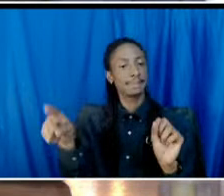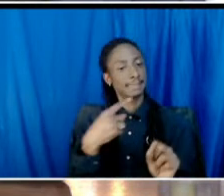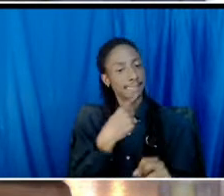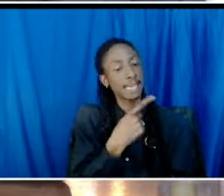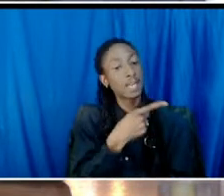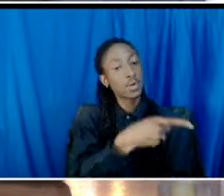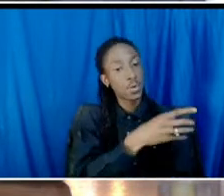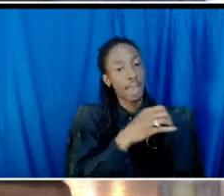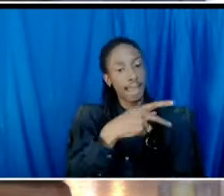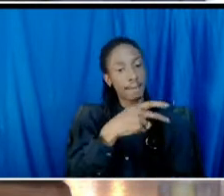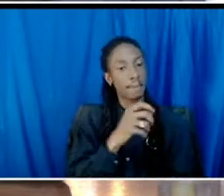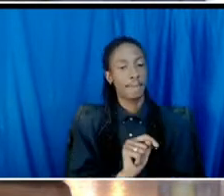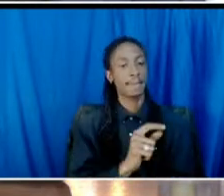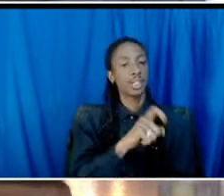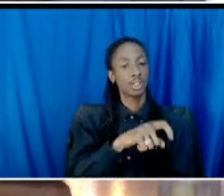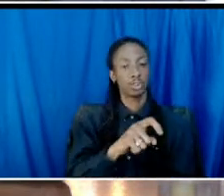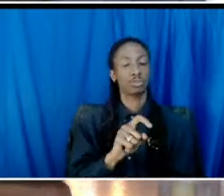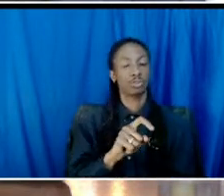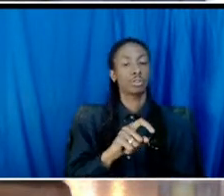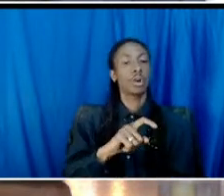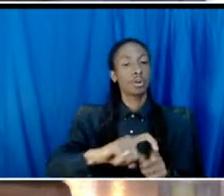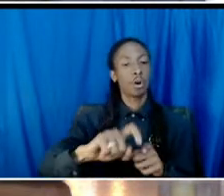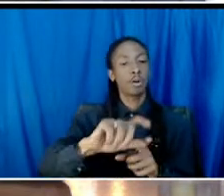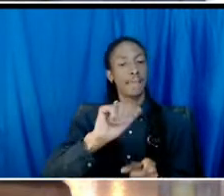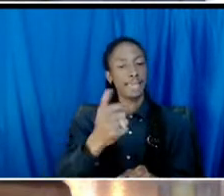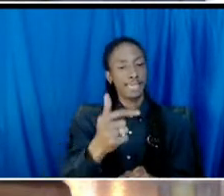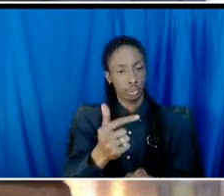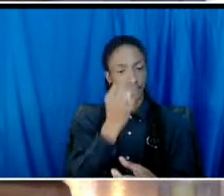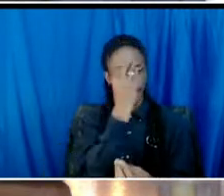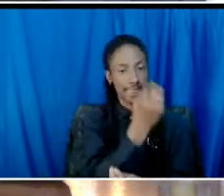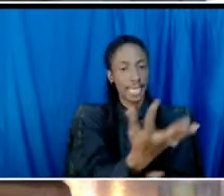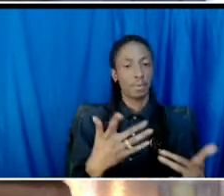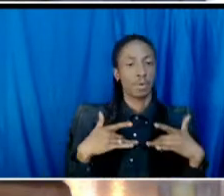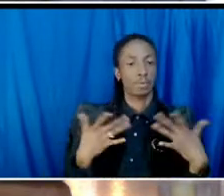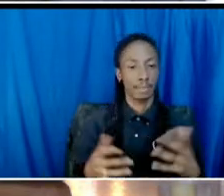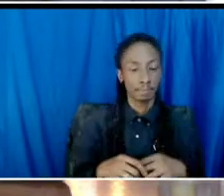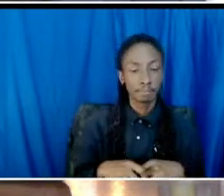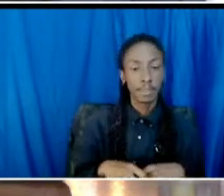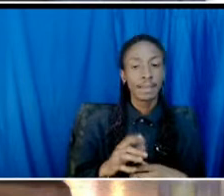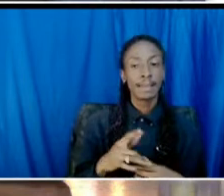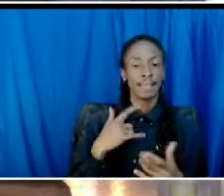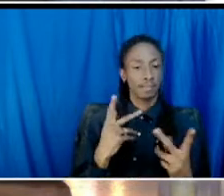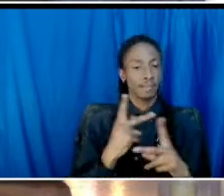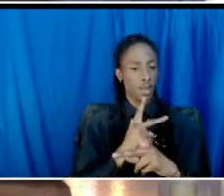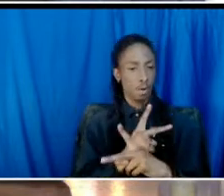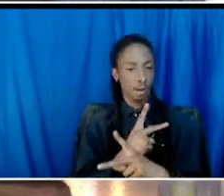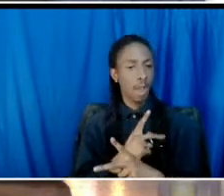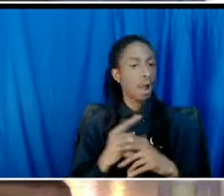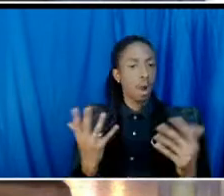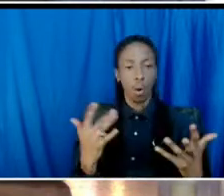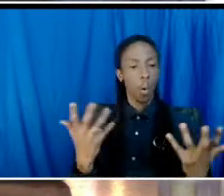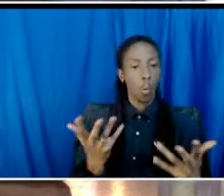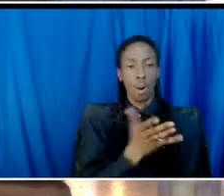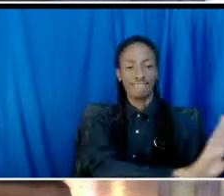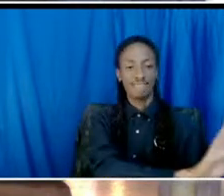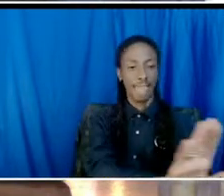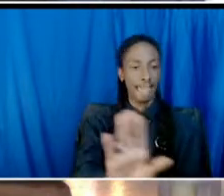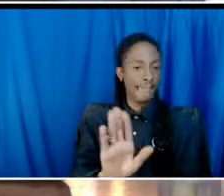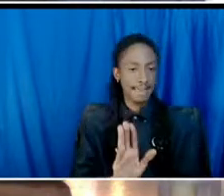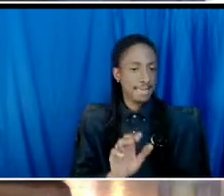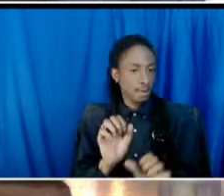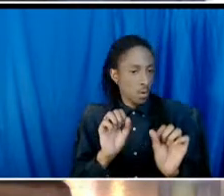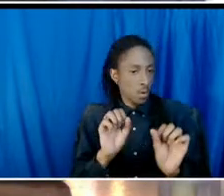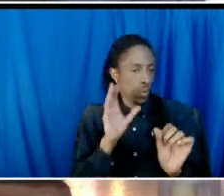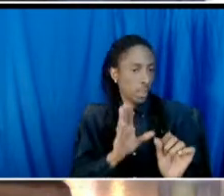the AAGs on the phone, and it's time to let them know what's going on. Let's find out what they may do if there's